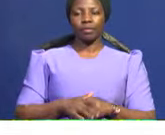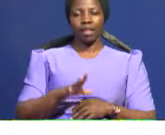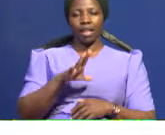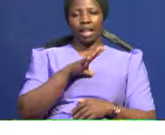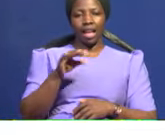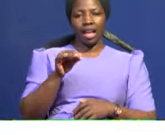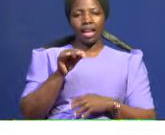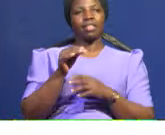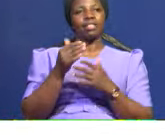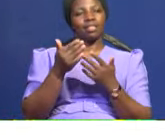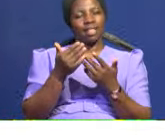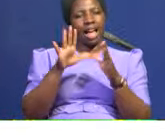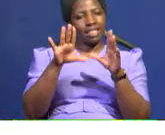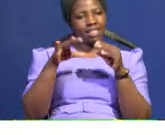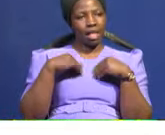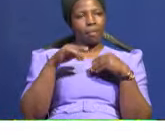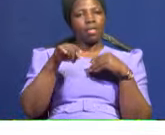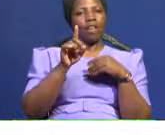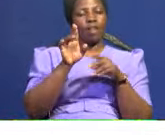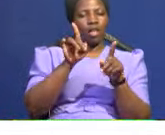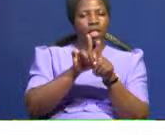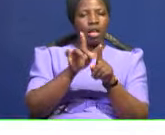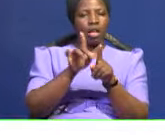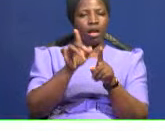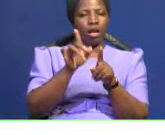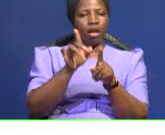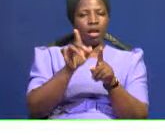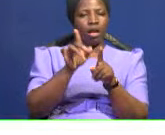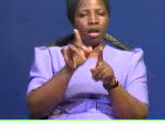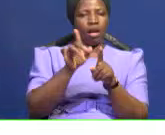adopt him as the region's candidate.